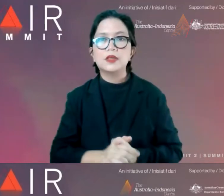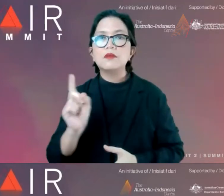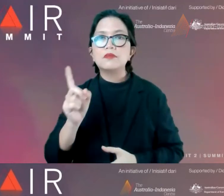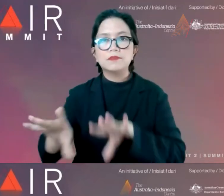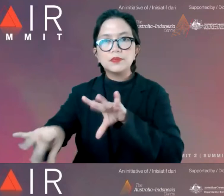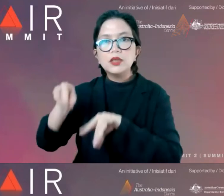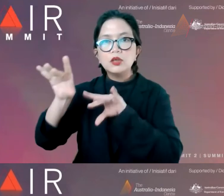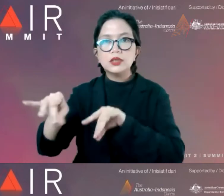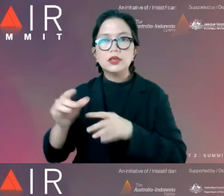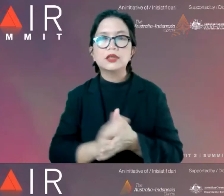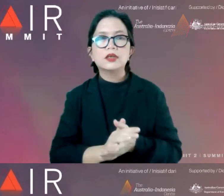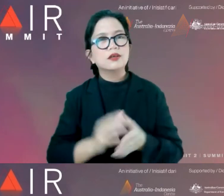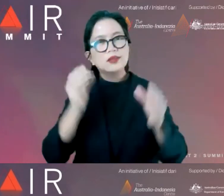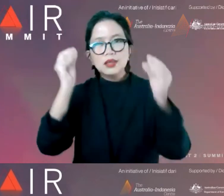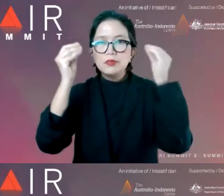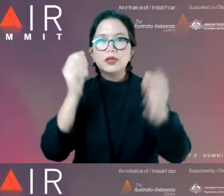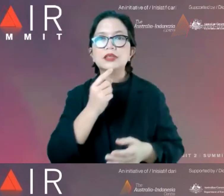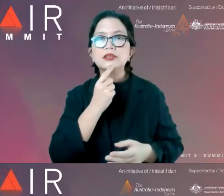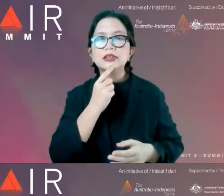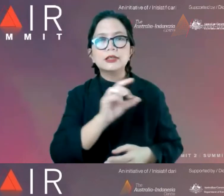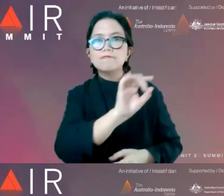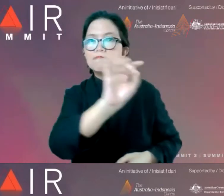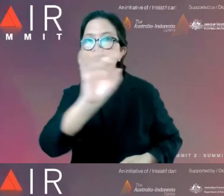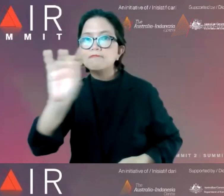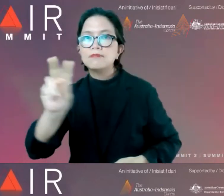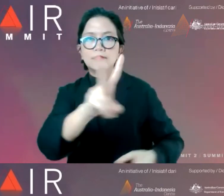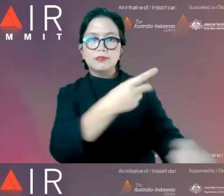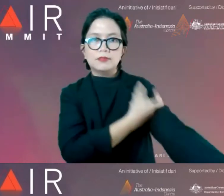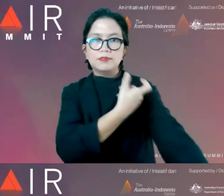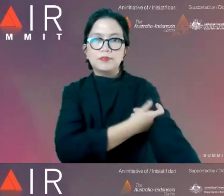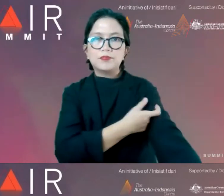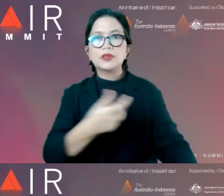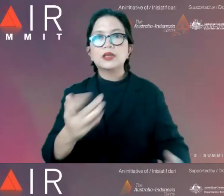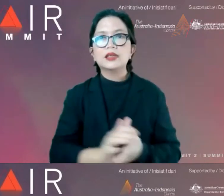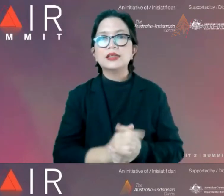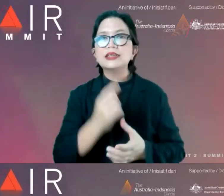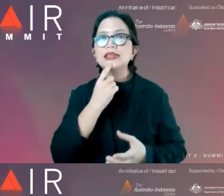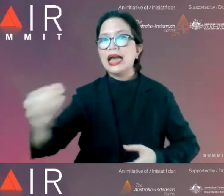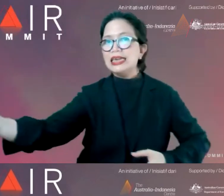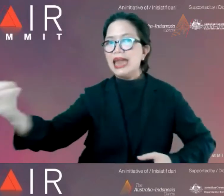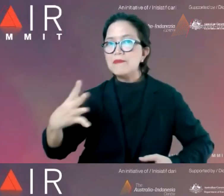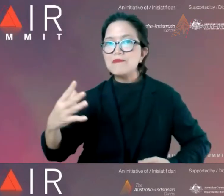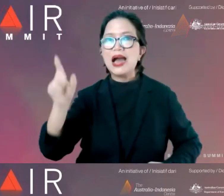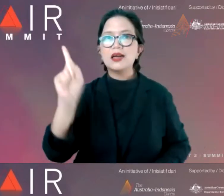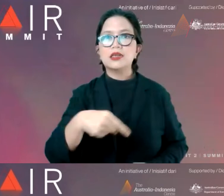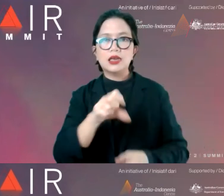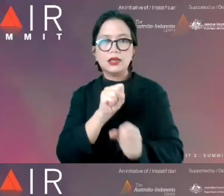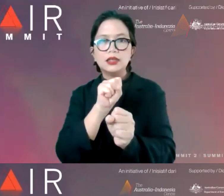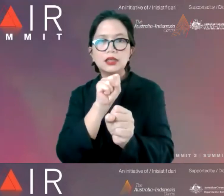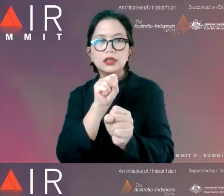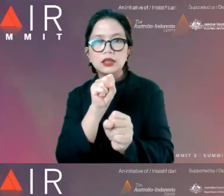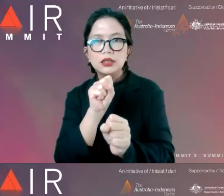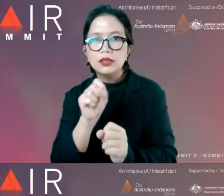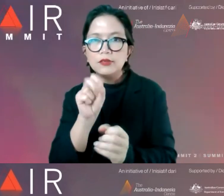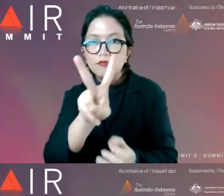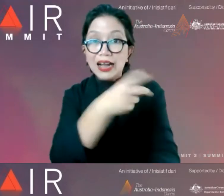of vaccinations and the potential adverse events. I'm not sure what's happened in Indonesia with that, but there's certainly a much